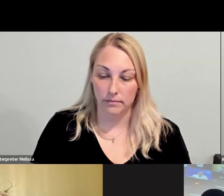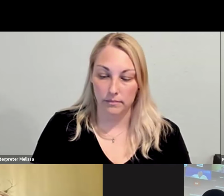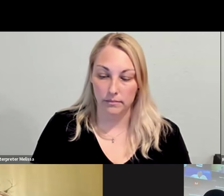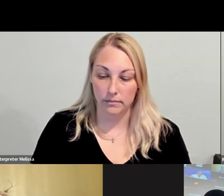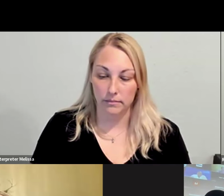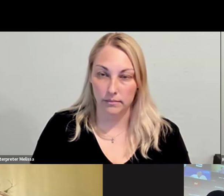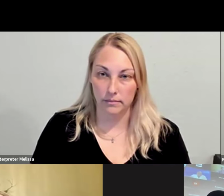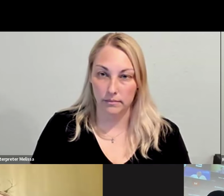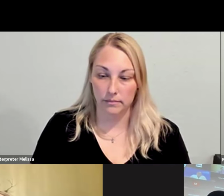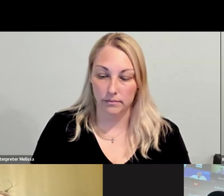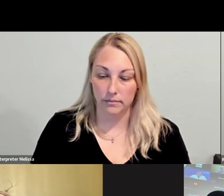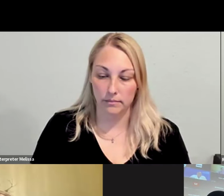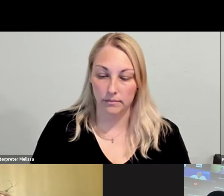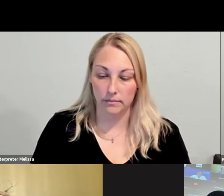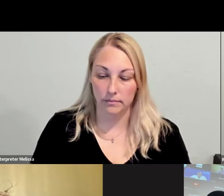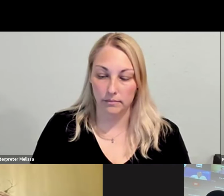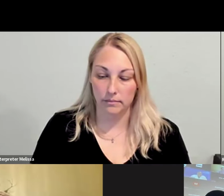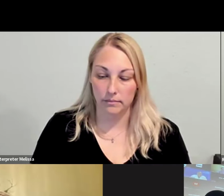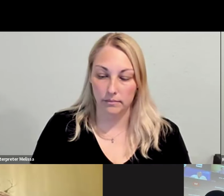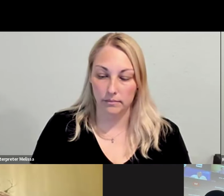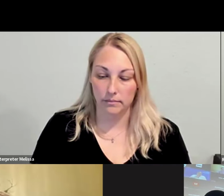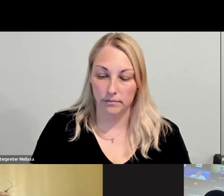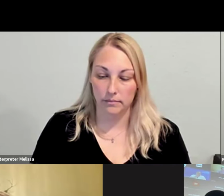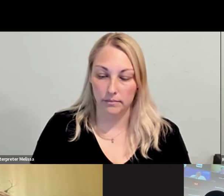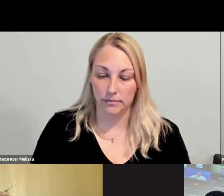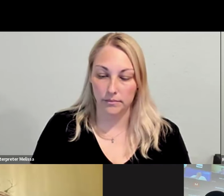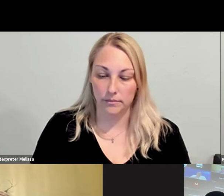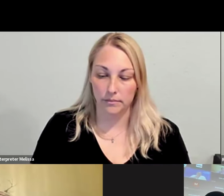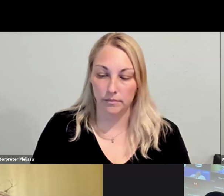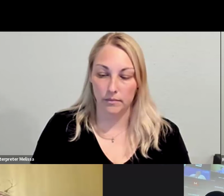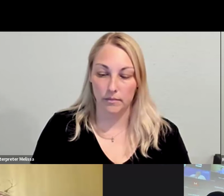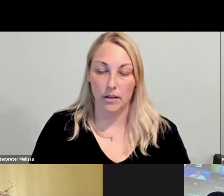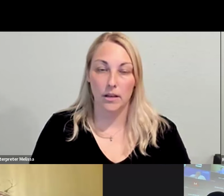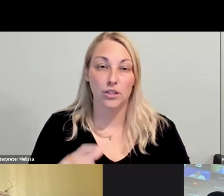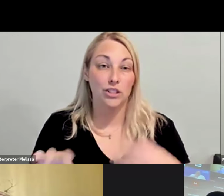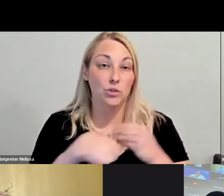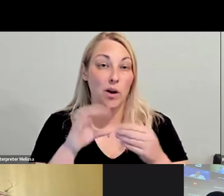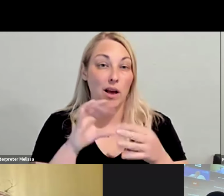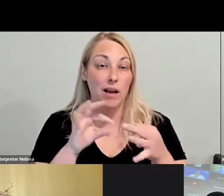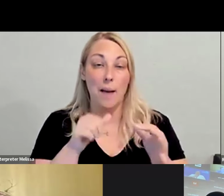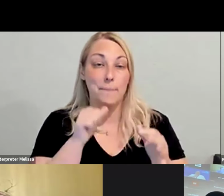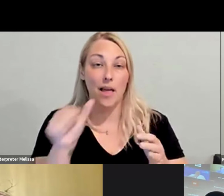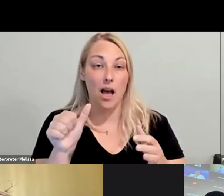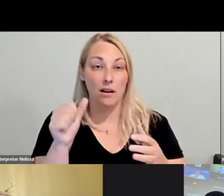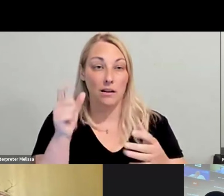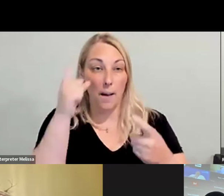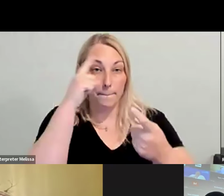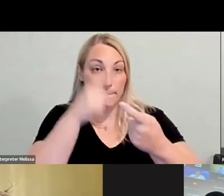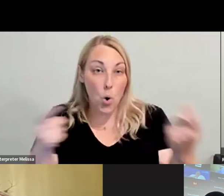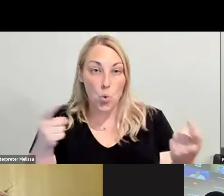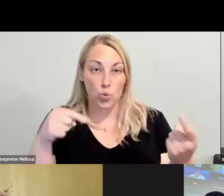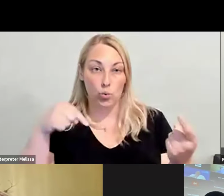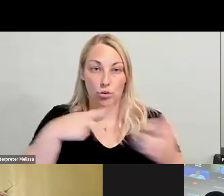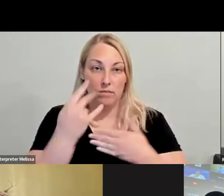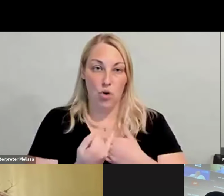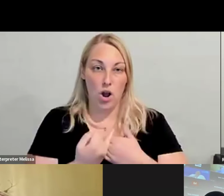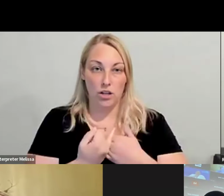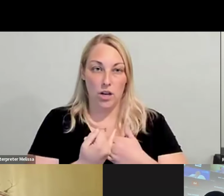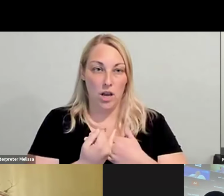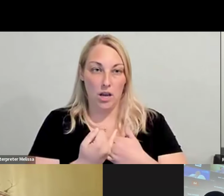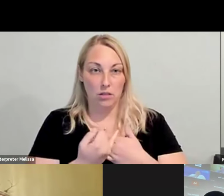And just to comment on Commissioner Arbuckle's comments, I'm not opposed to the project. I believe it's premature since there's